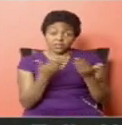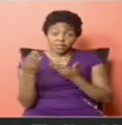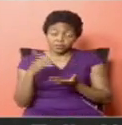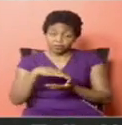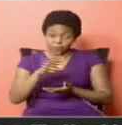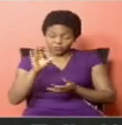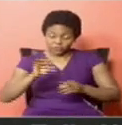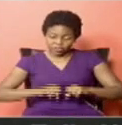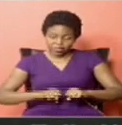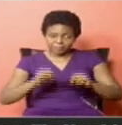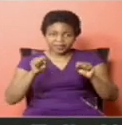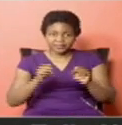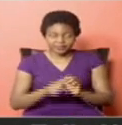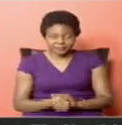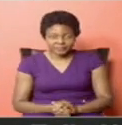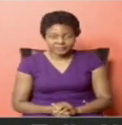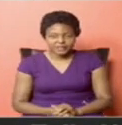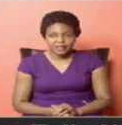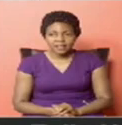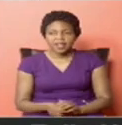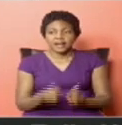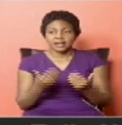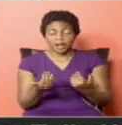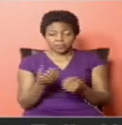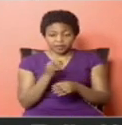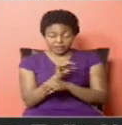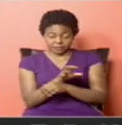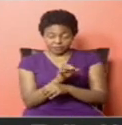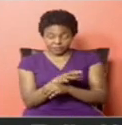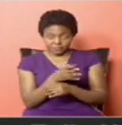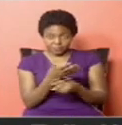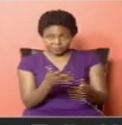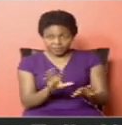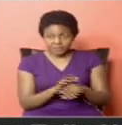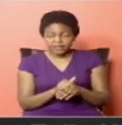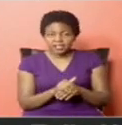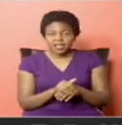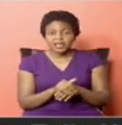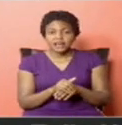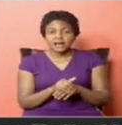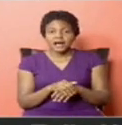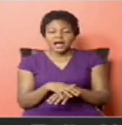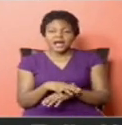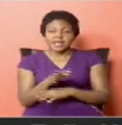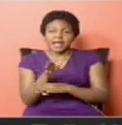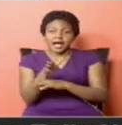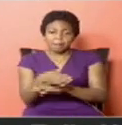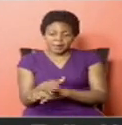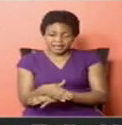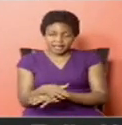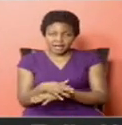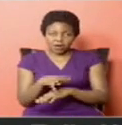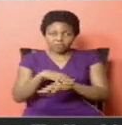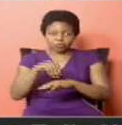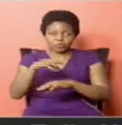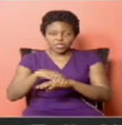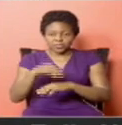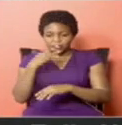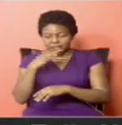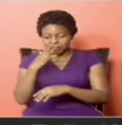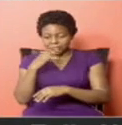Mr. Chairman, I've been advised that His Excellency the Ambassador will speak at the end.